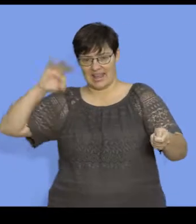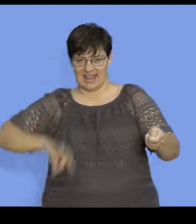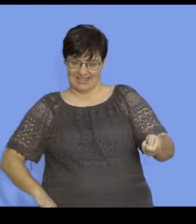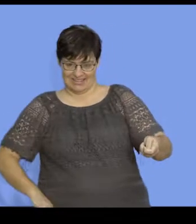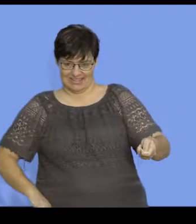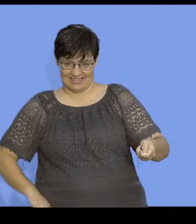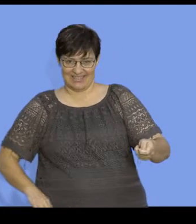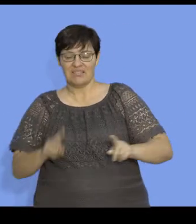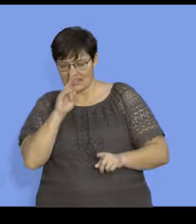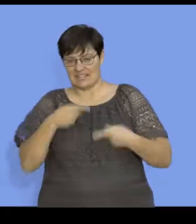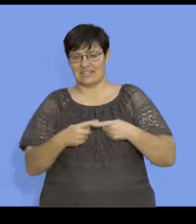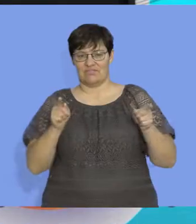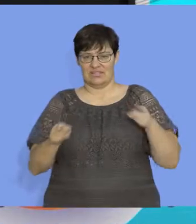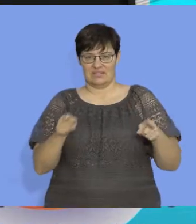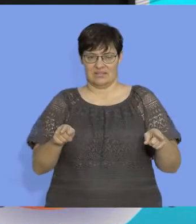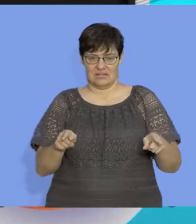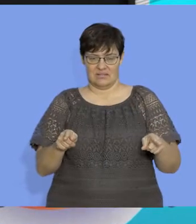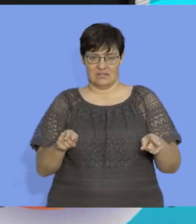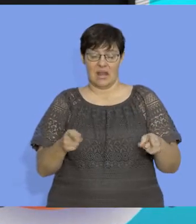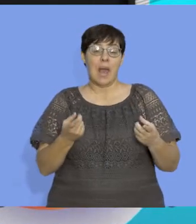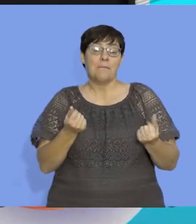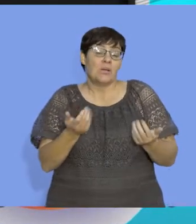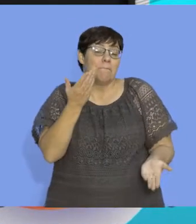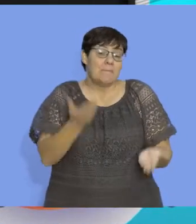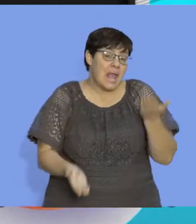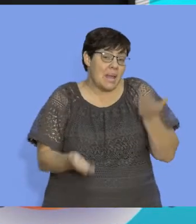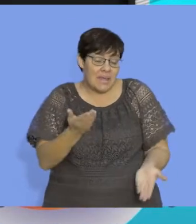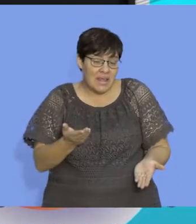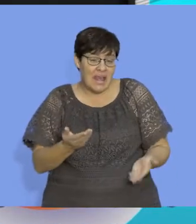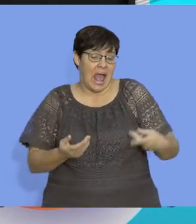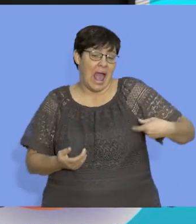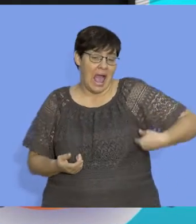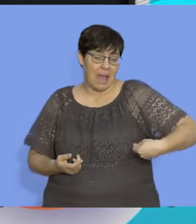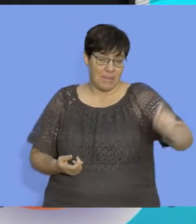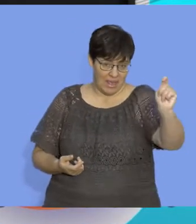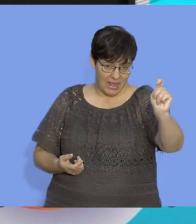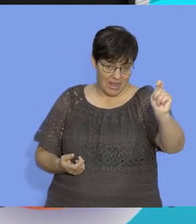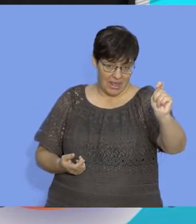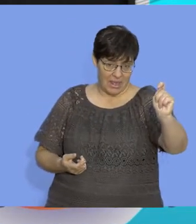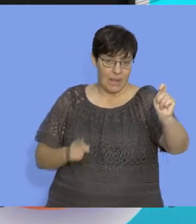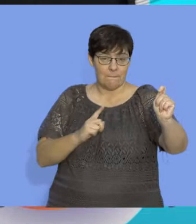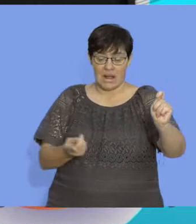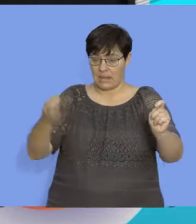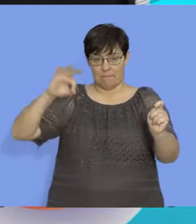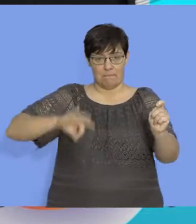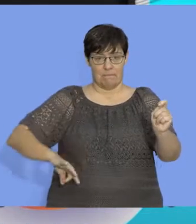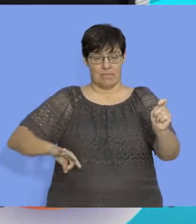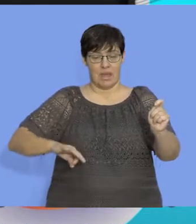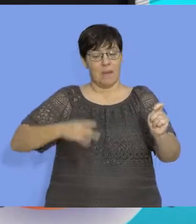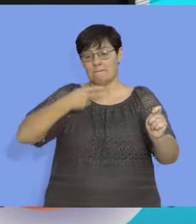very, very evident to you that an amount may be an expense, but it may not be a